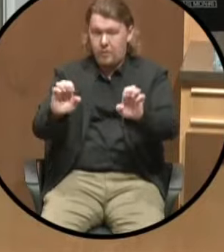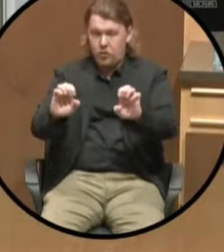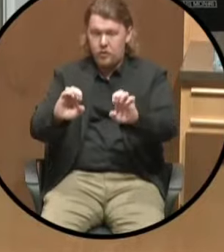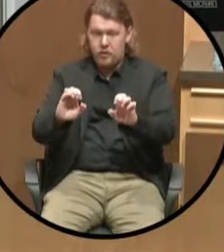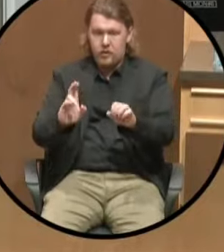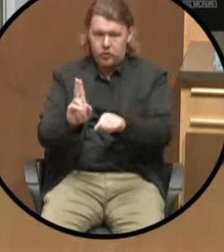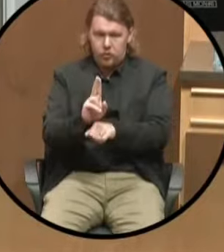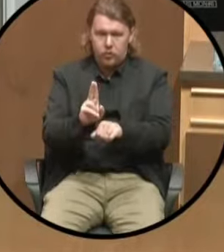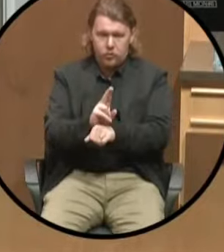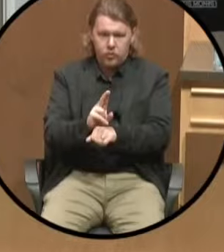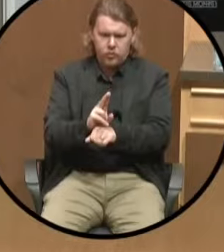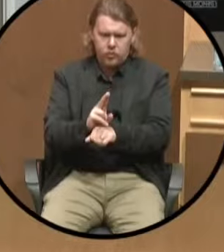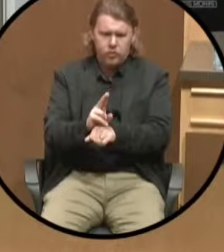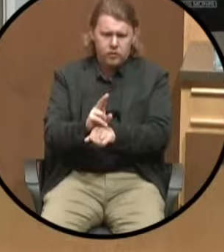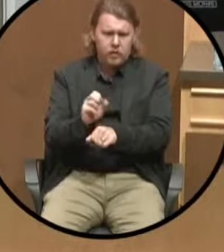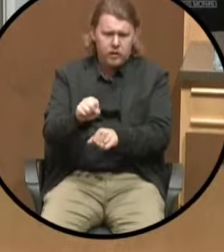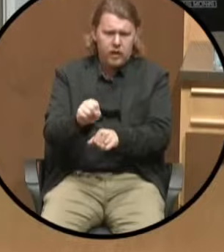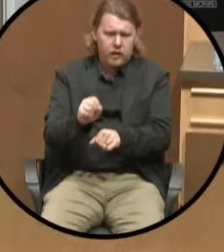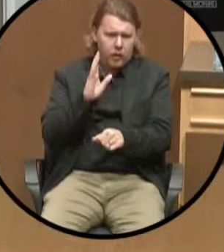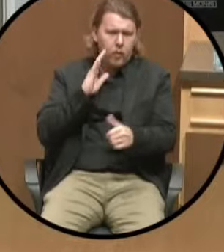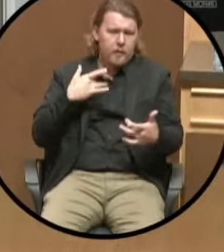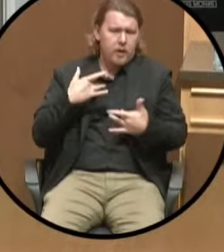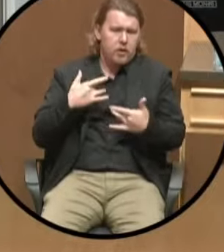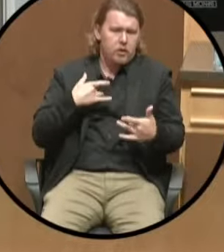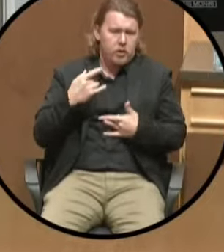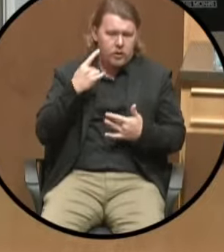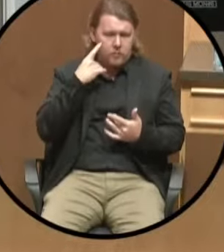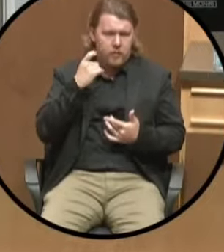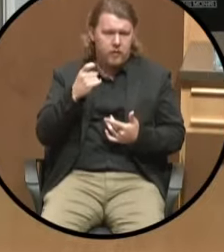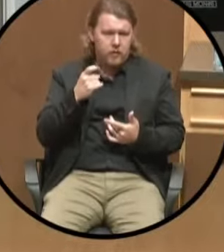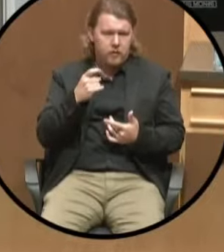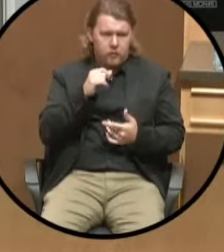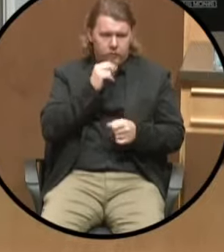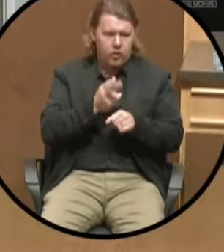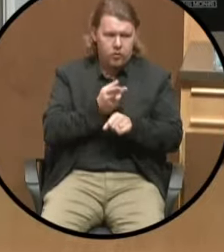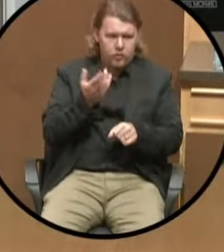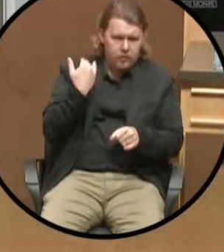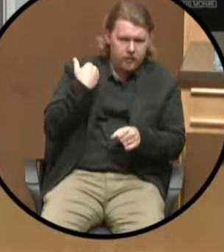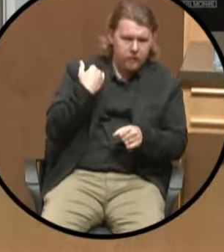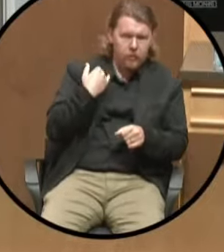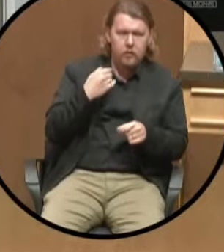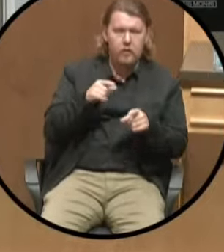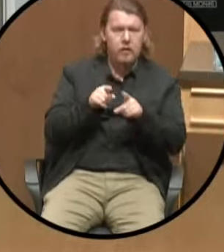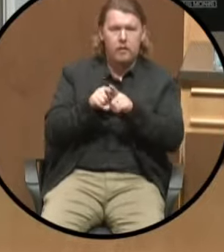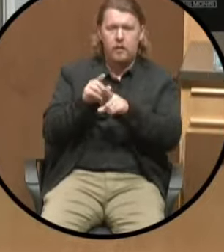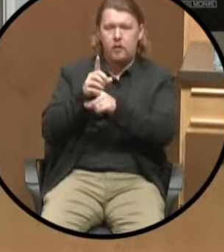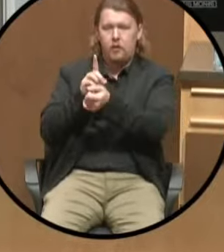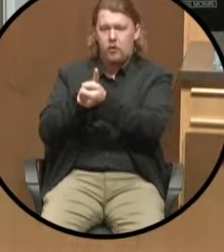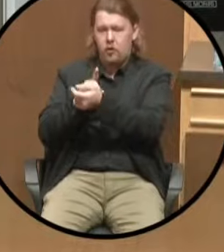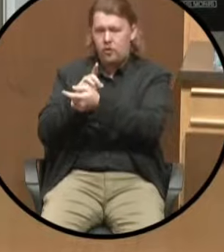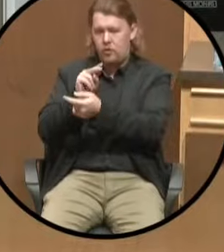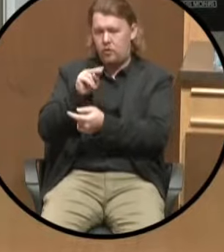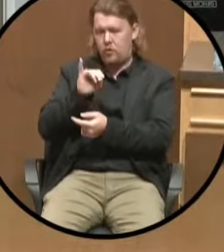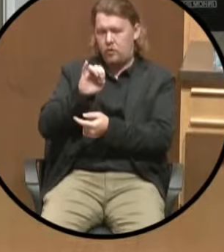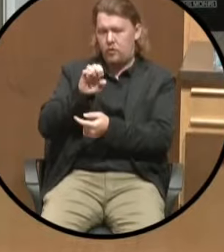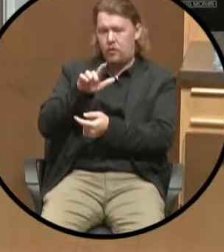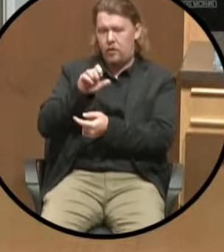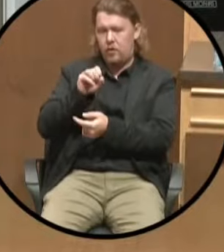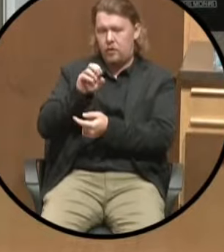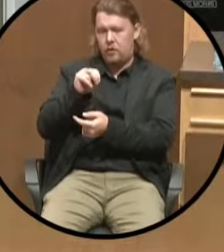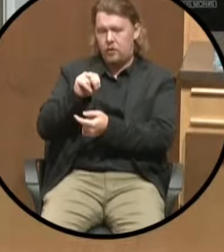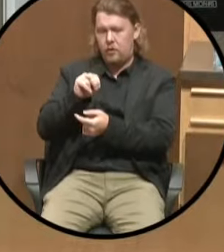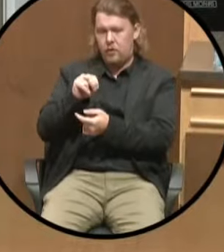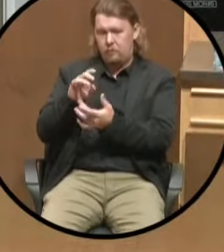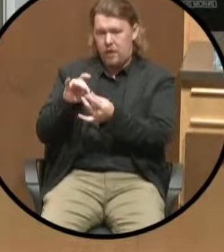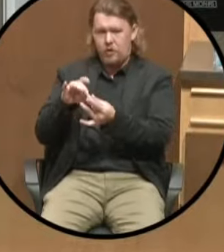use, there's always going to be concern because it hadn't been used before. Like Dr. Nielsen mentioned, this is not exactly